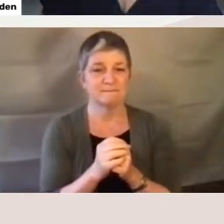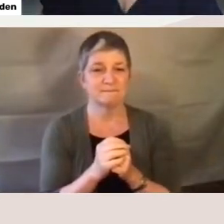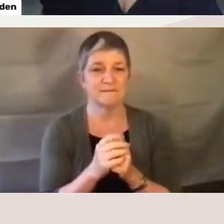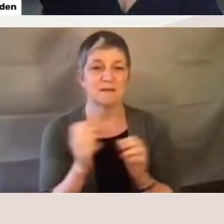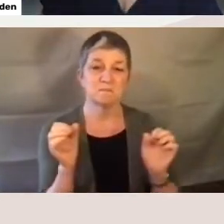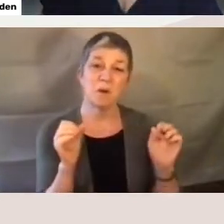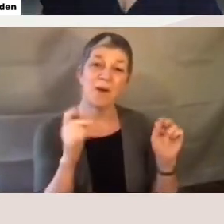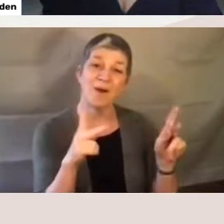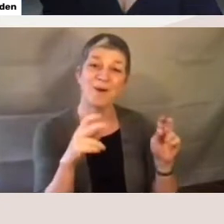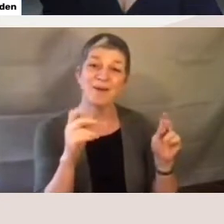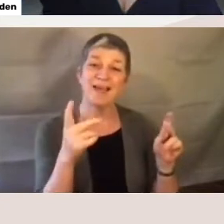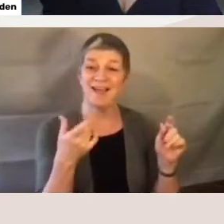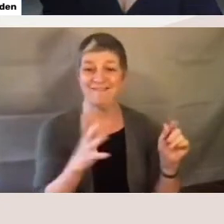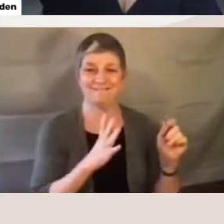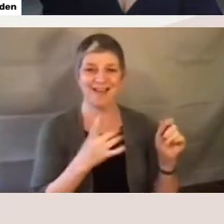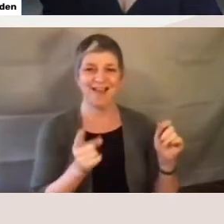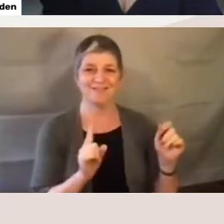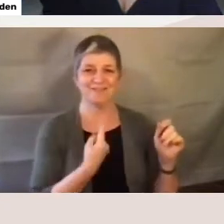Okay, I'll go first.